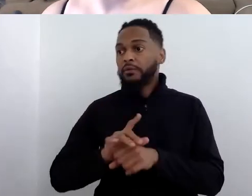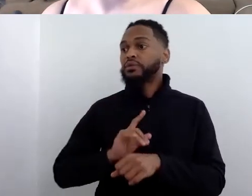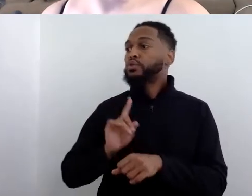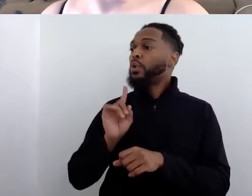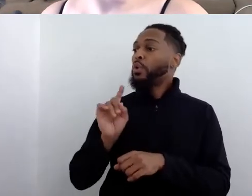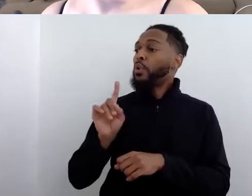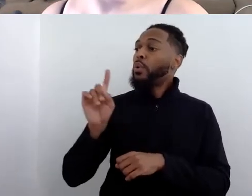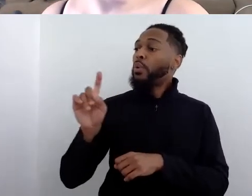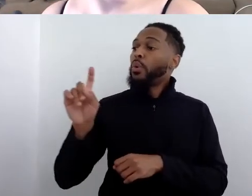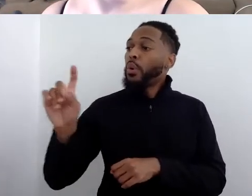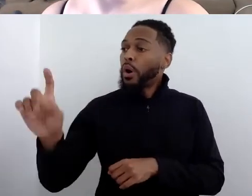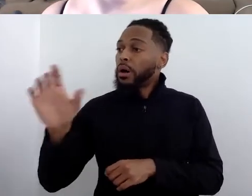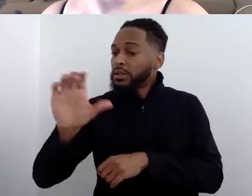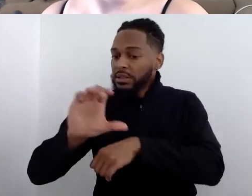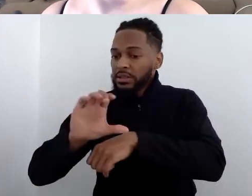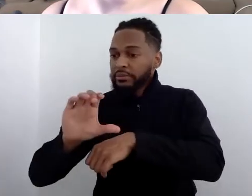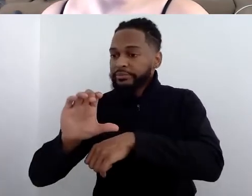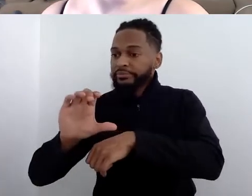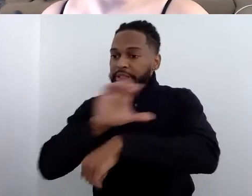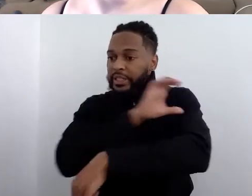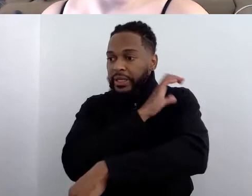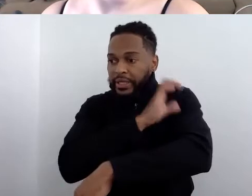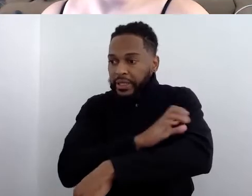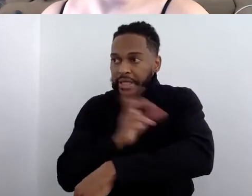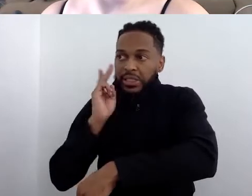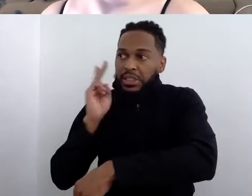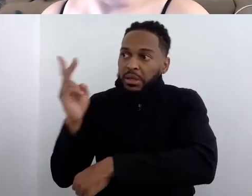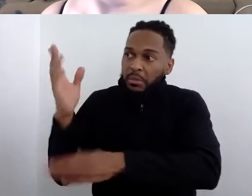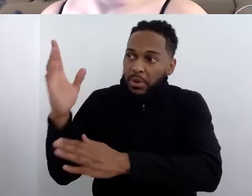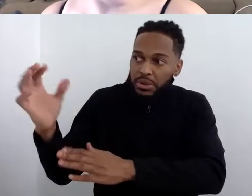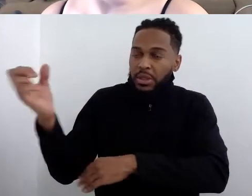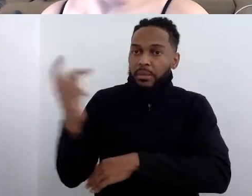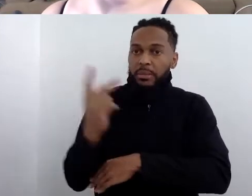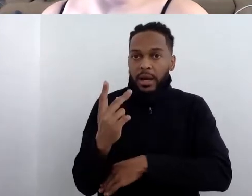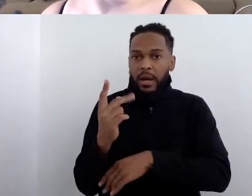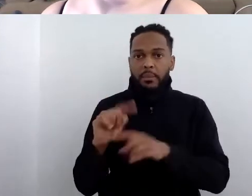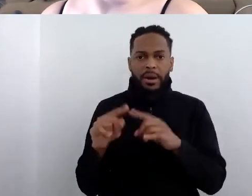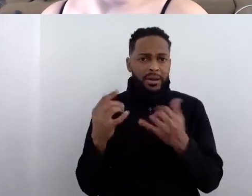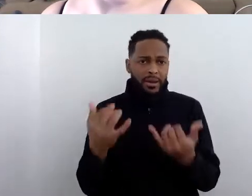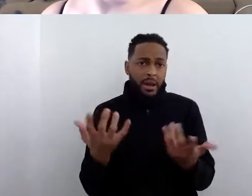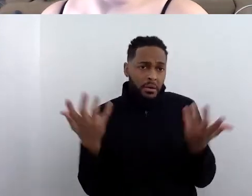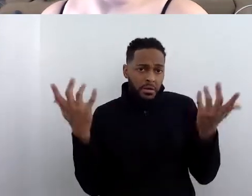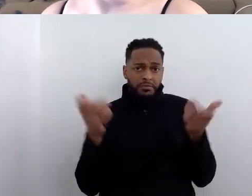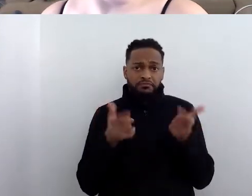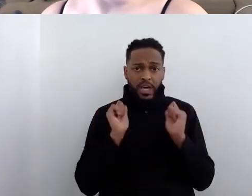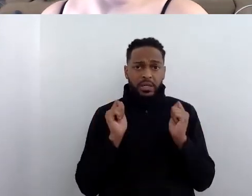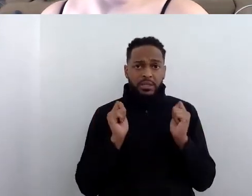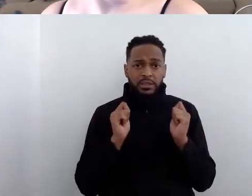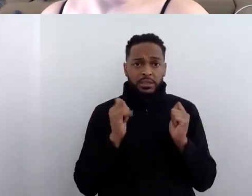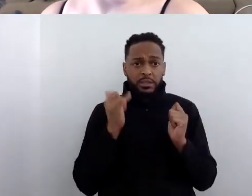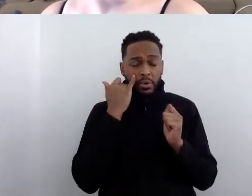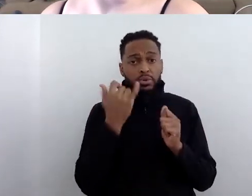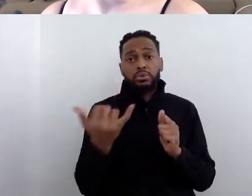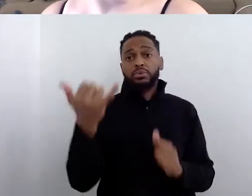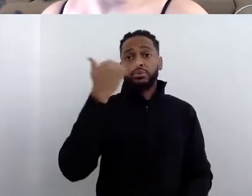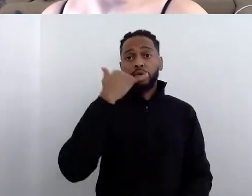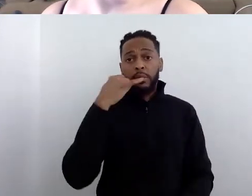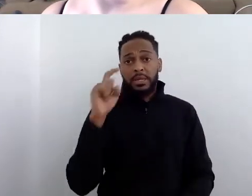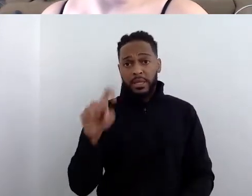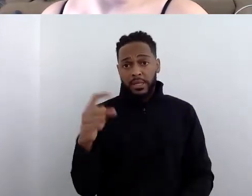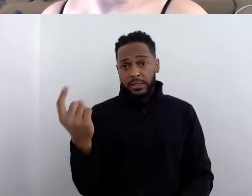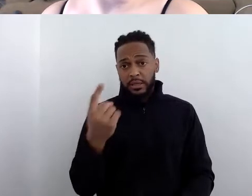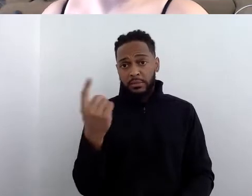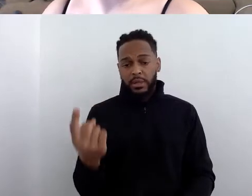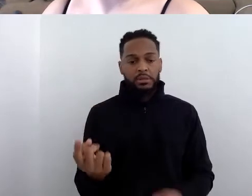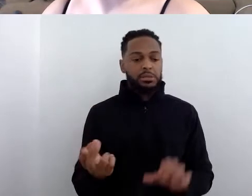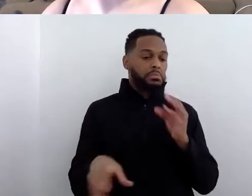see you, and come back. But I could do a video visit. So say you call me, you need something, okay, I'll add you on. We got it. And